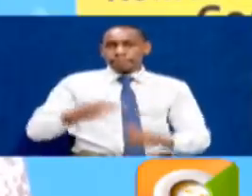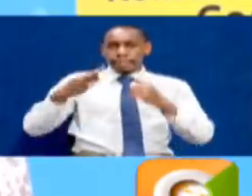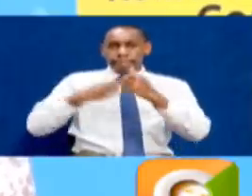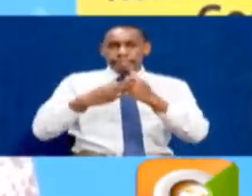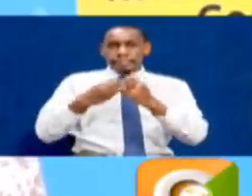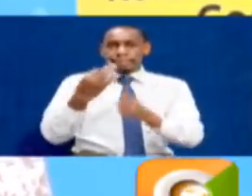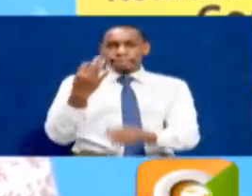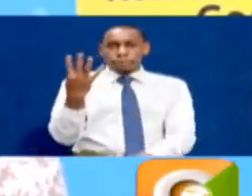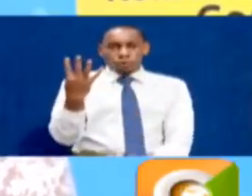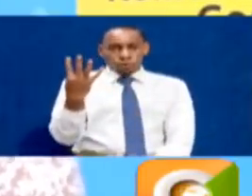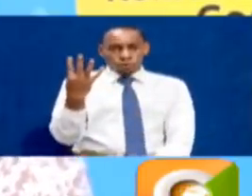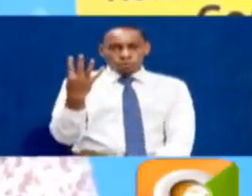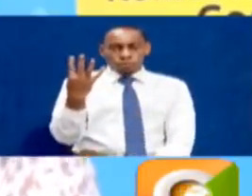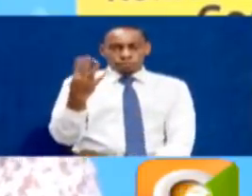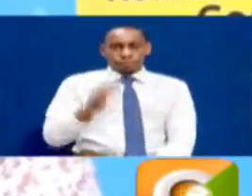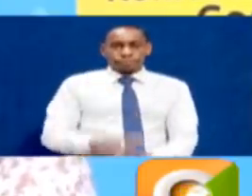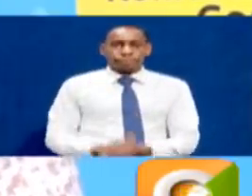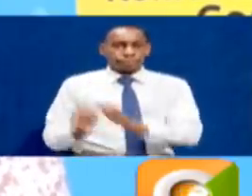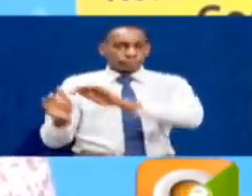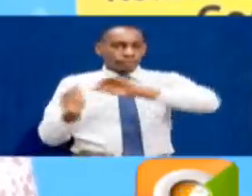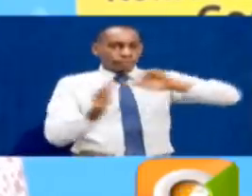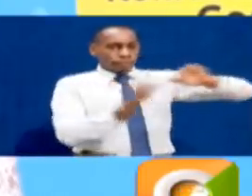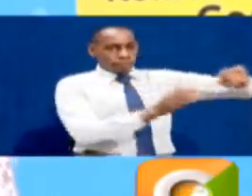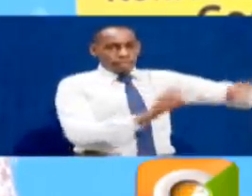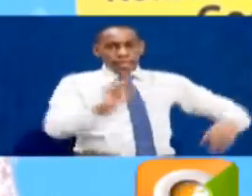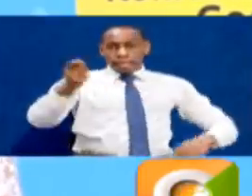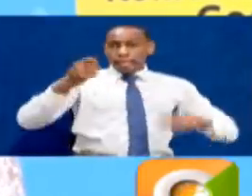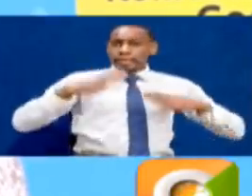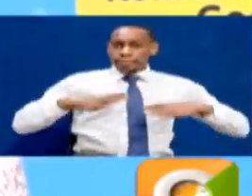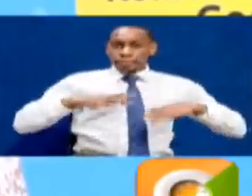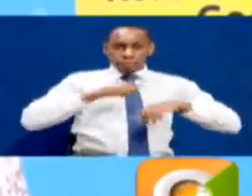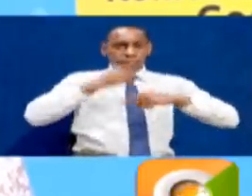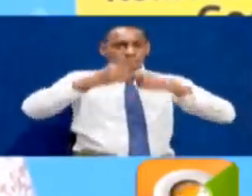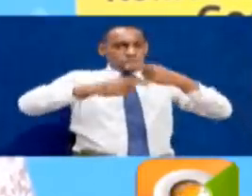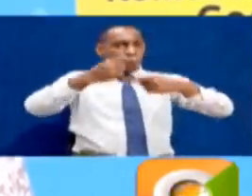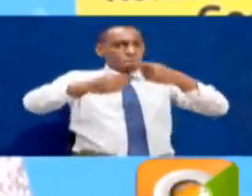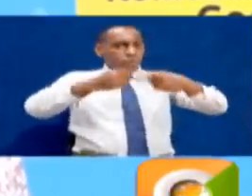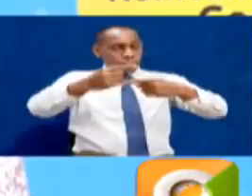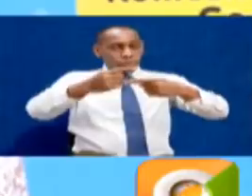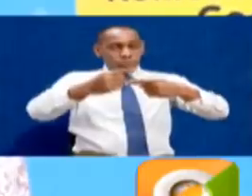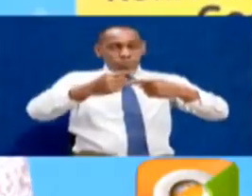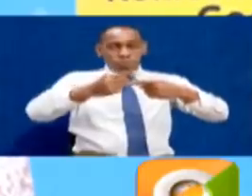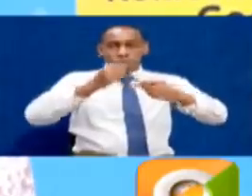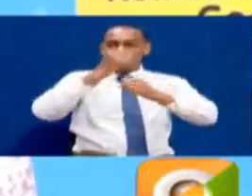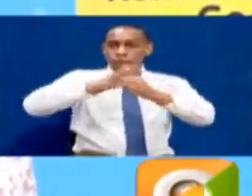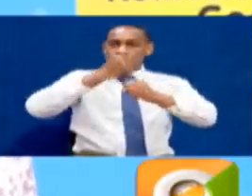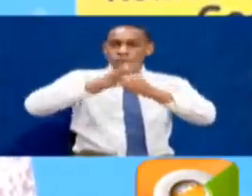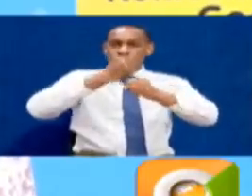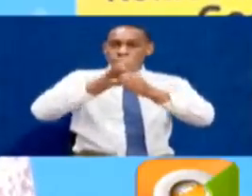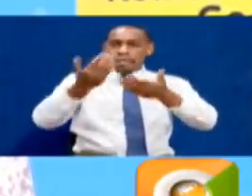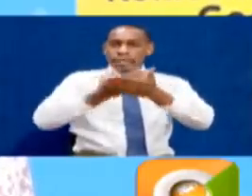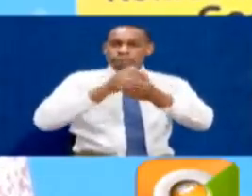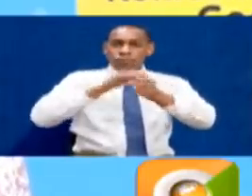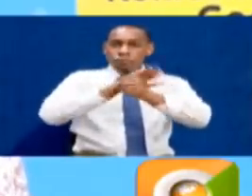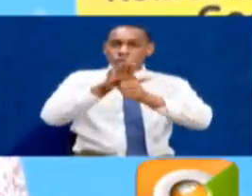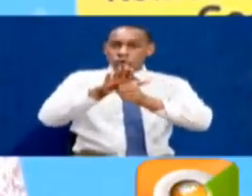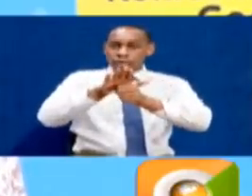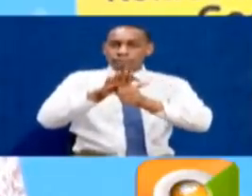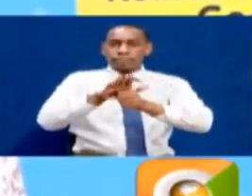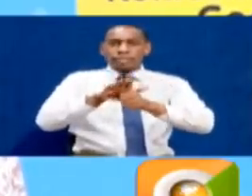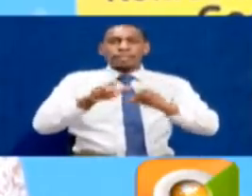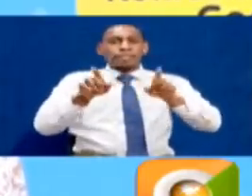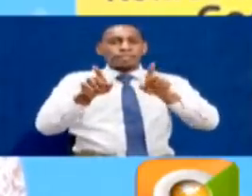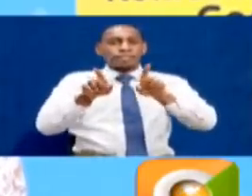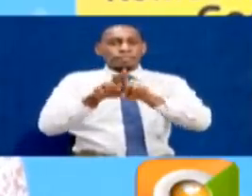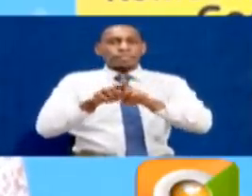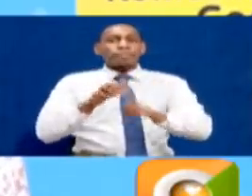84. Fellow Kenyans, as we continue to combat COVID-19, I wish